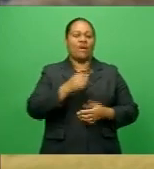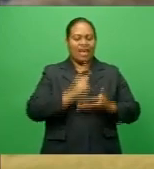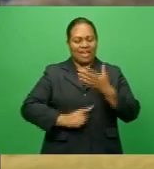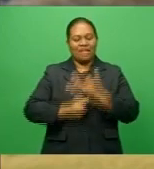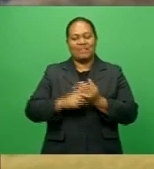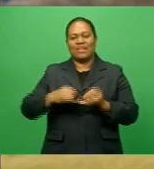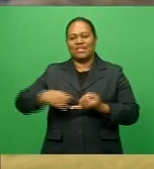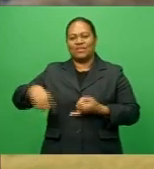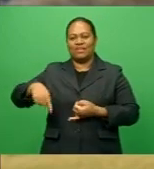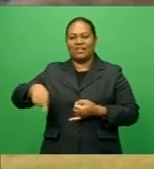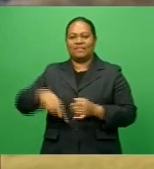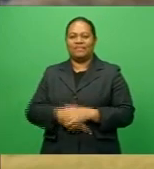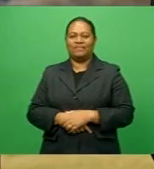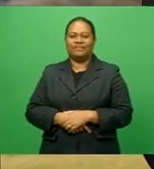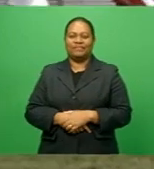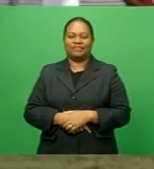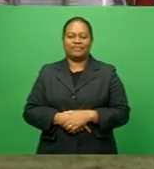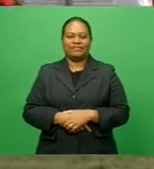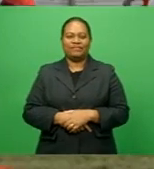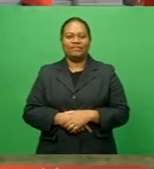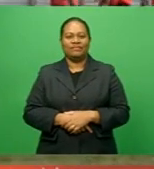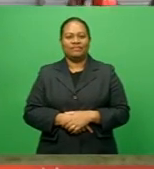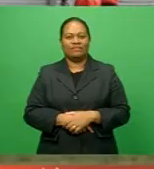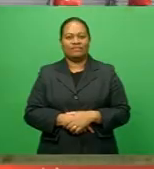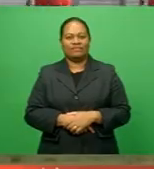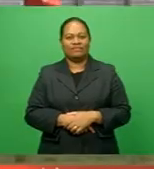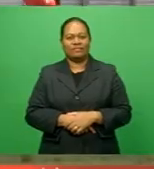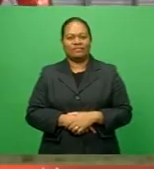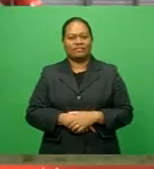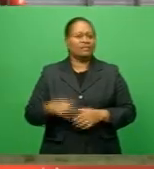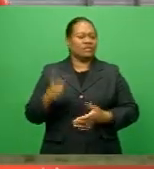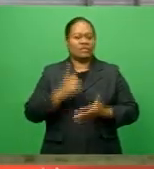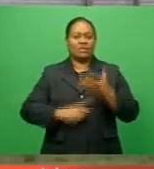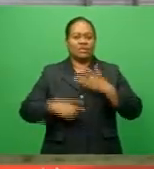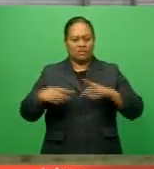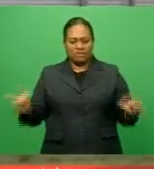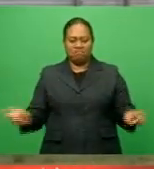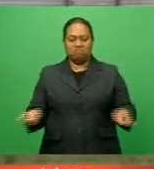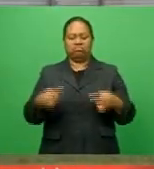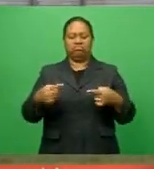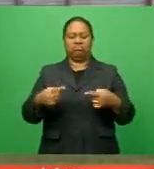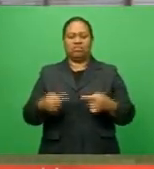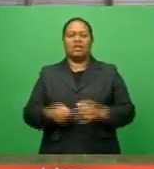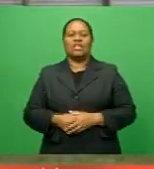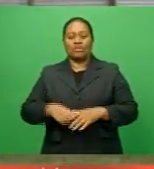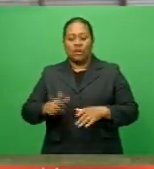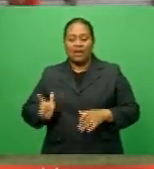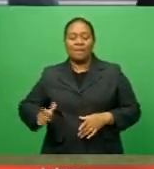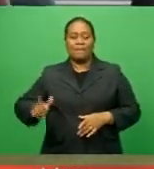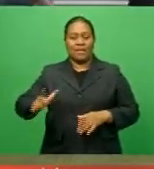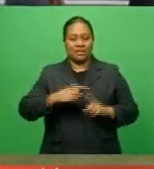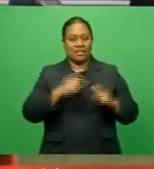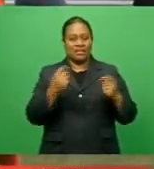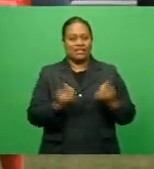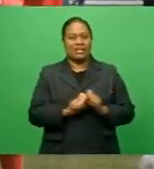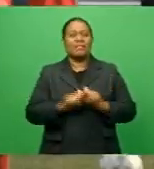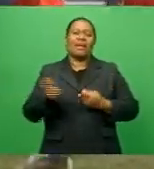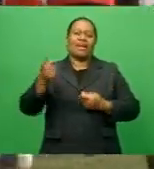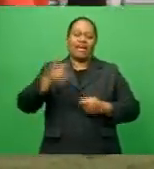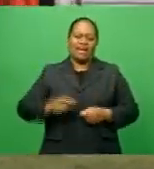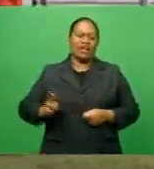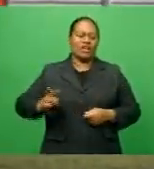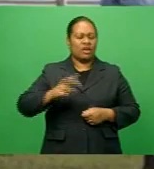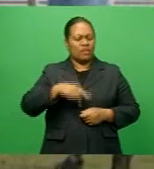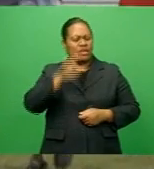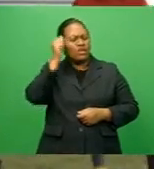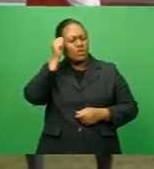Eleanor Turangeviu has more. In what will be their fourth clash this season, the Mbamba Single Lions and the Delta Tigers know too